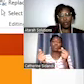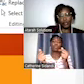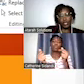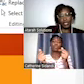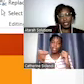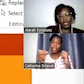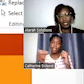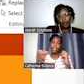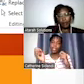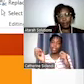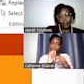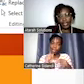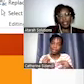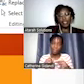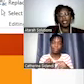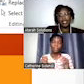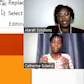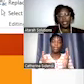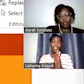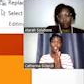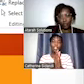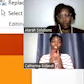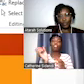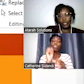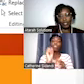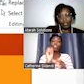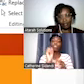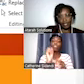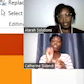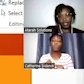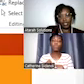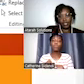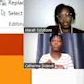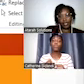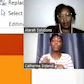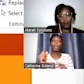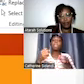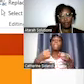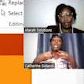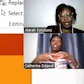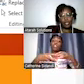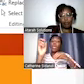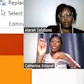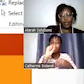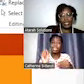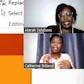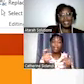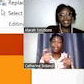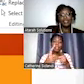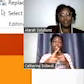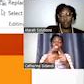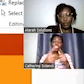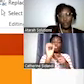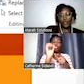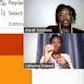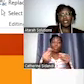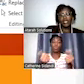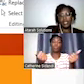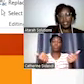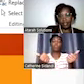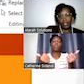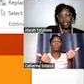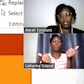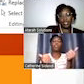then solution starts. Pathways and then solution services. Yeah. Frank at Pathways